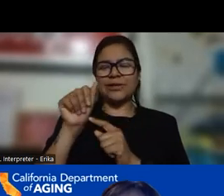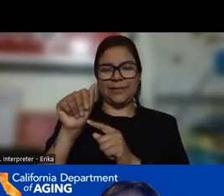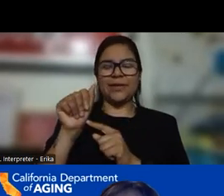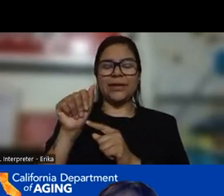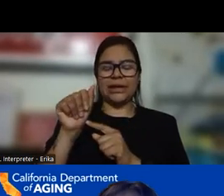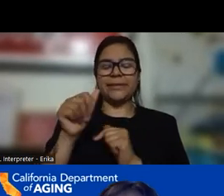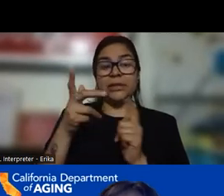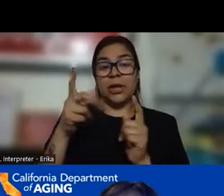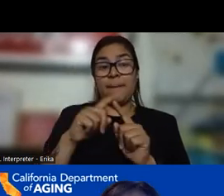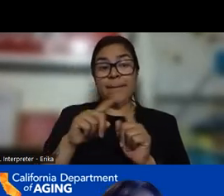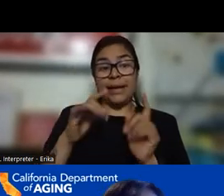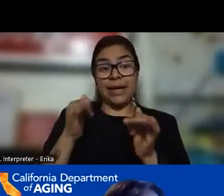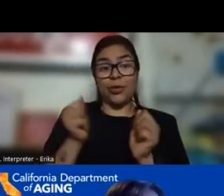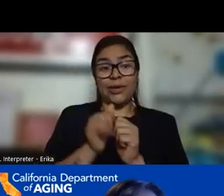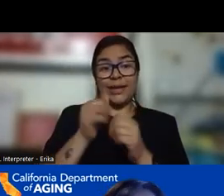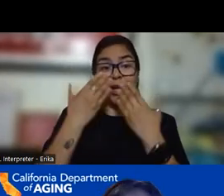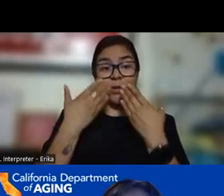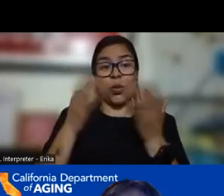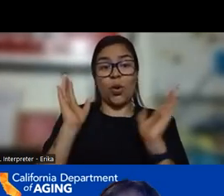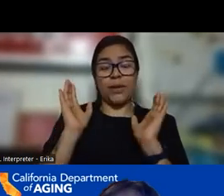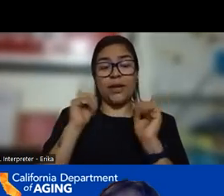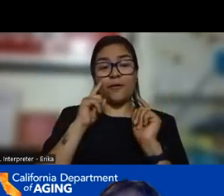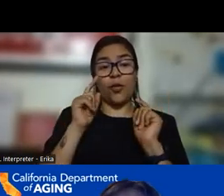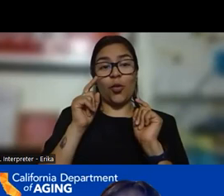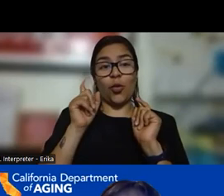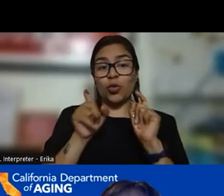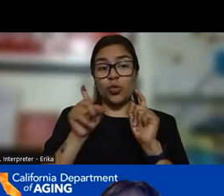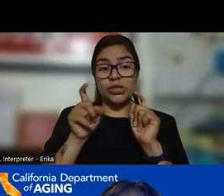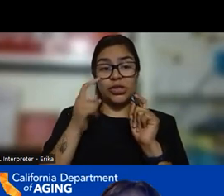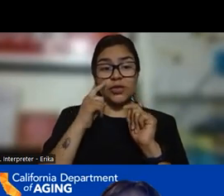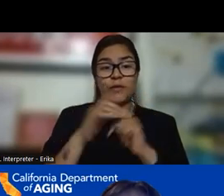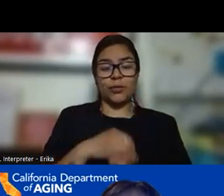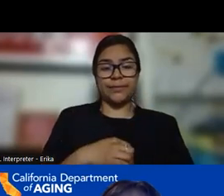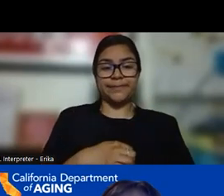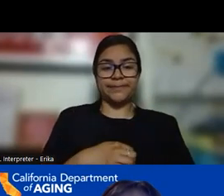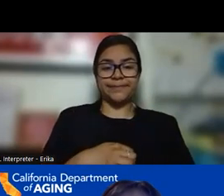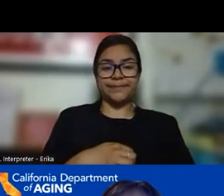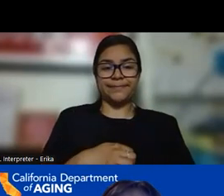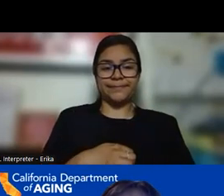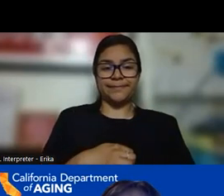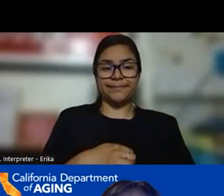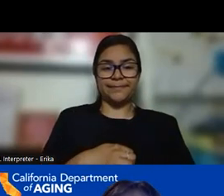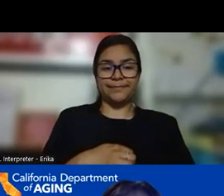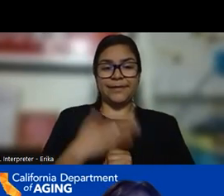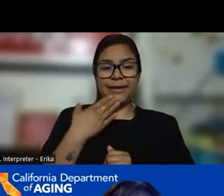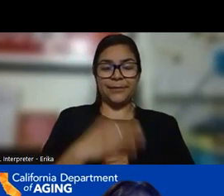with that, I want to open it up to the public for any questions, and we'll go from there. Thank